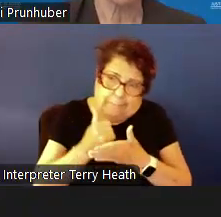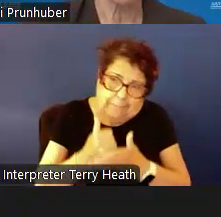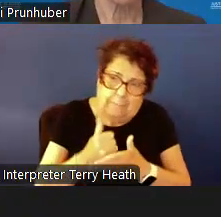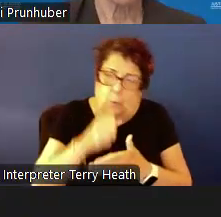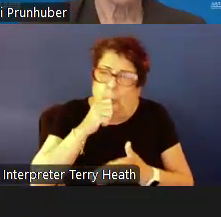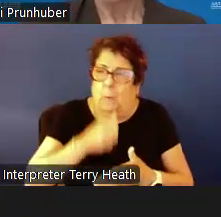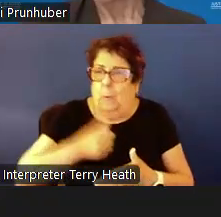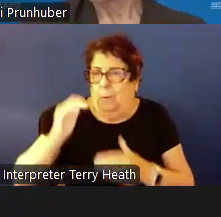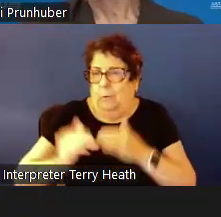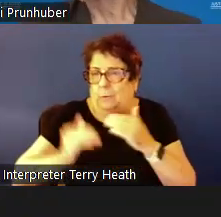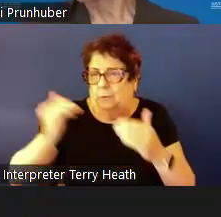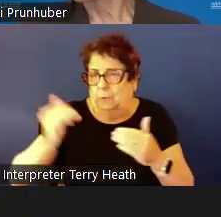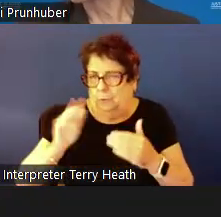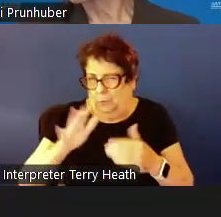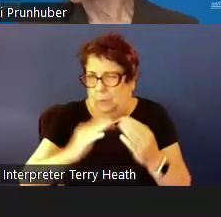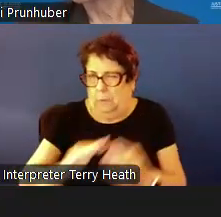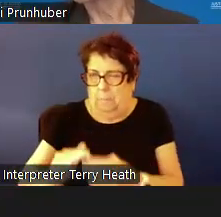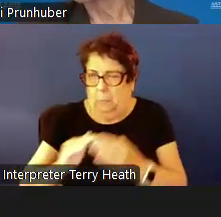housed.